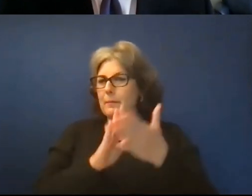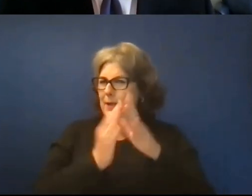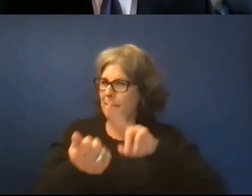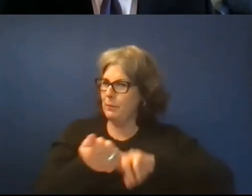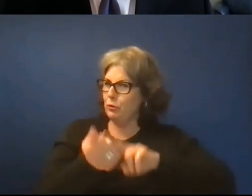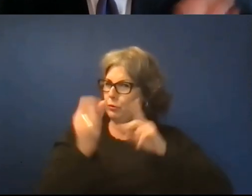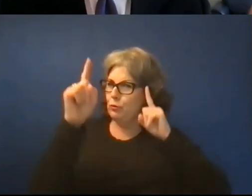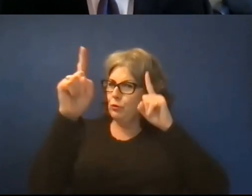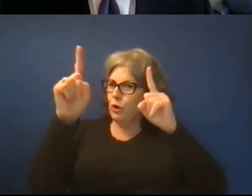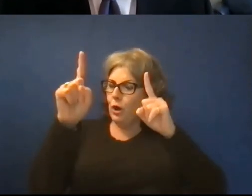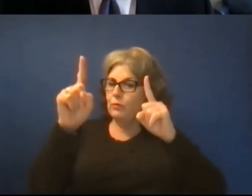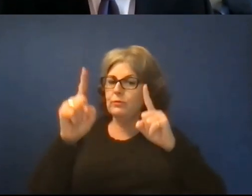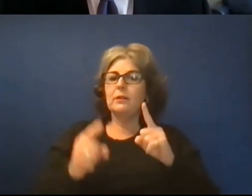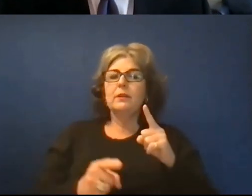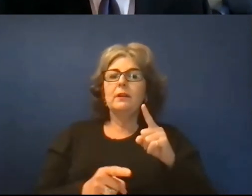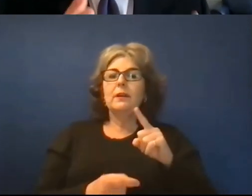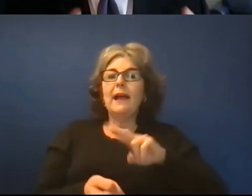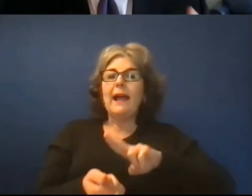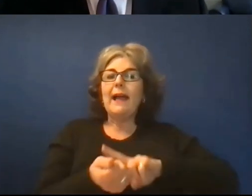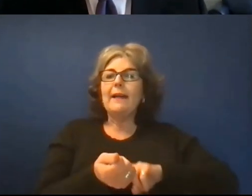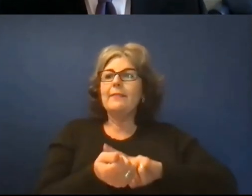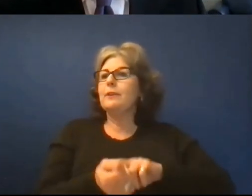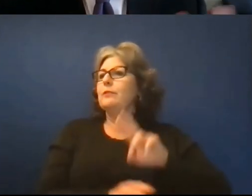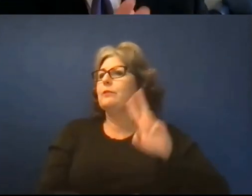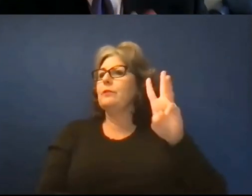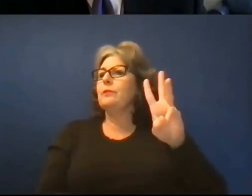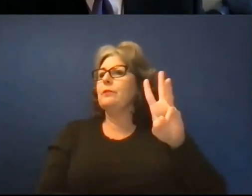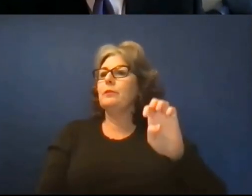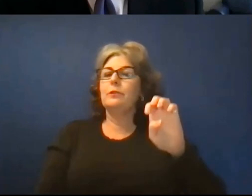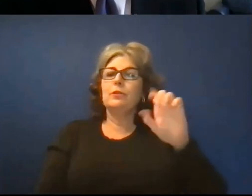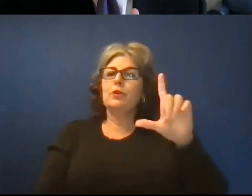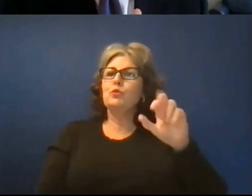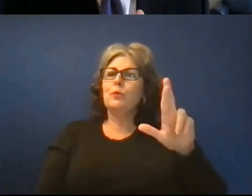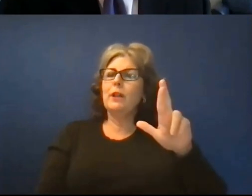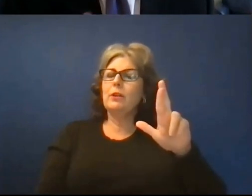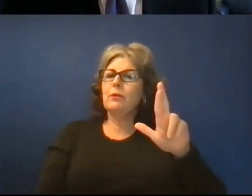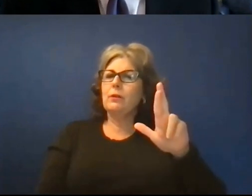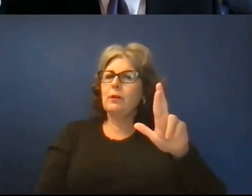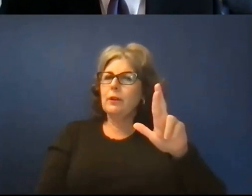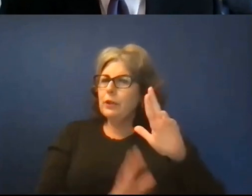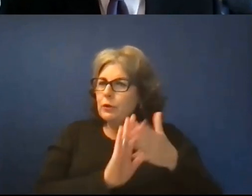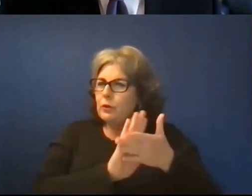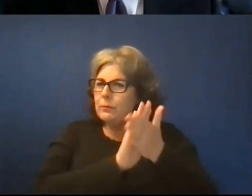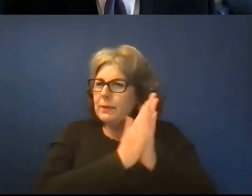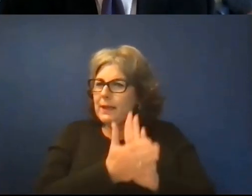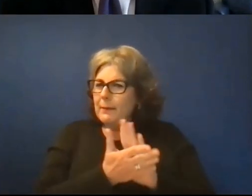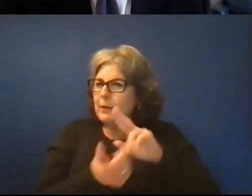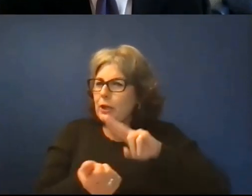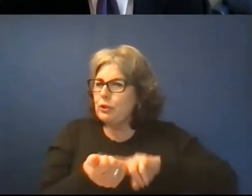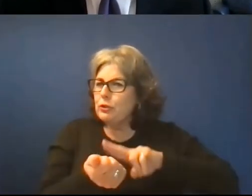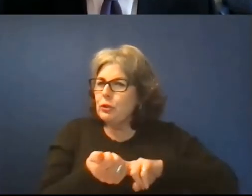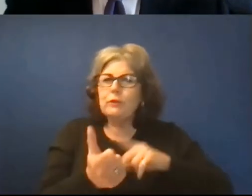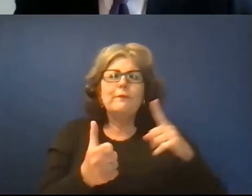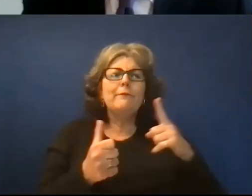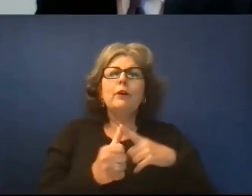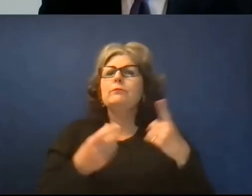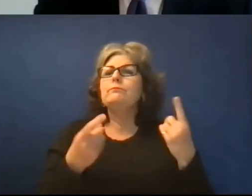with Nurse Weller, and you can both answer this, but give me a quick answer on how would you get started? Where would you even